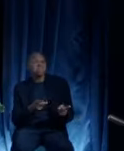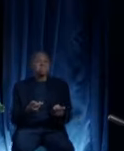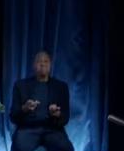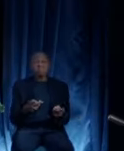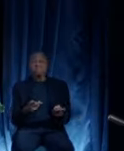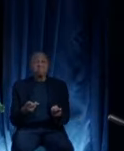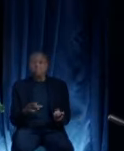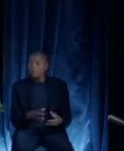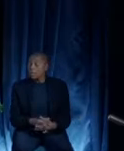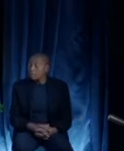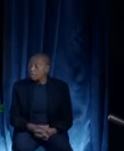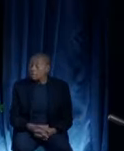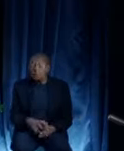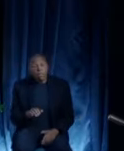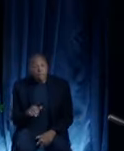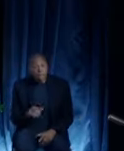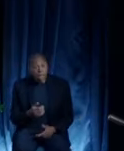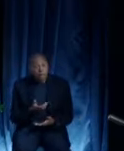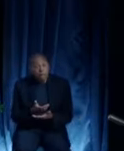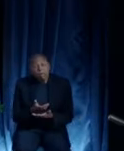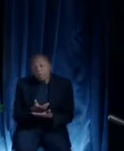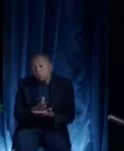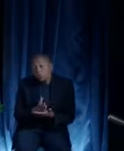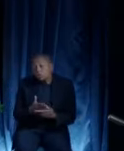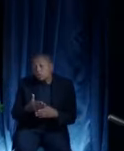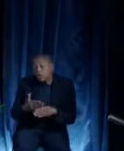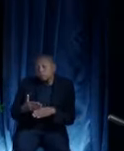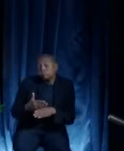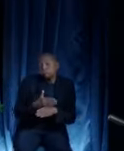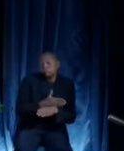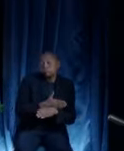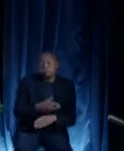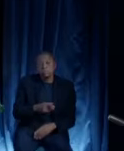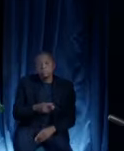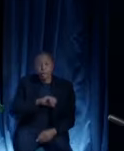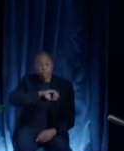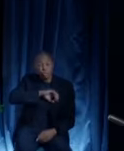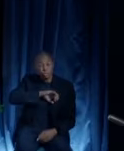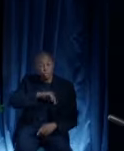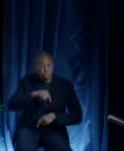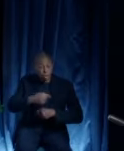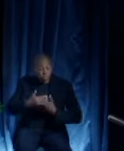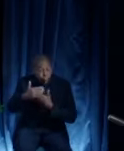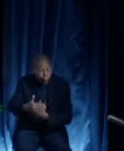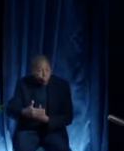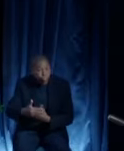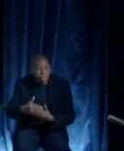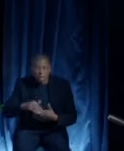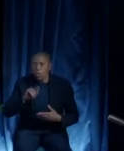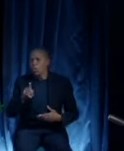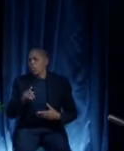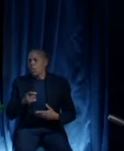but certainly earlier on in the Tudor period, this is the time of the Renaissance, which basically means everything Italian becomes super